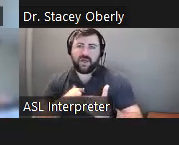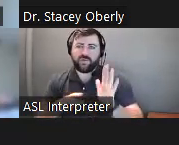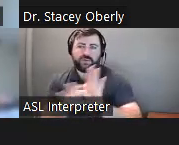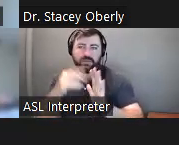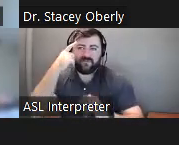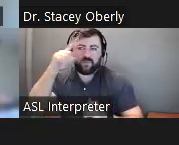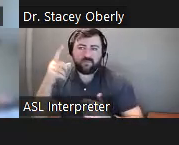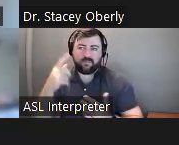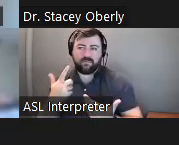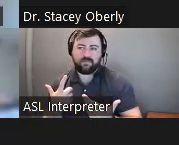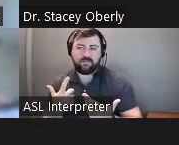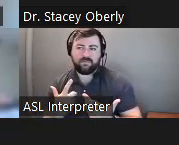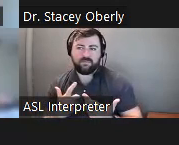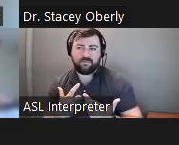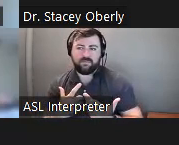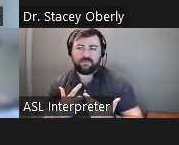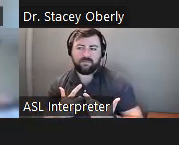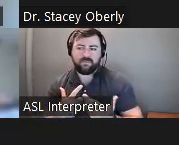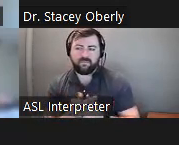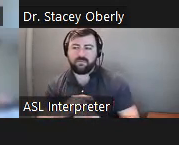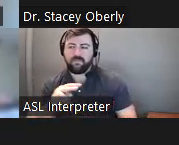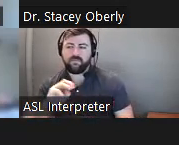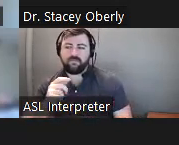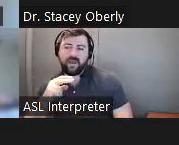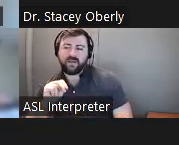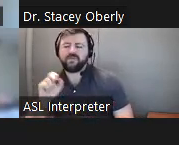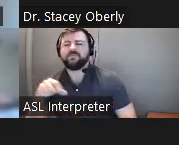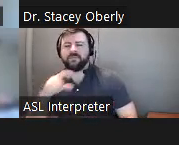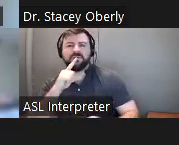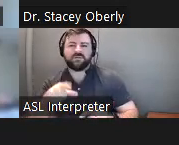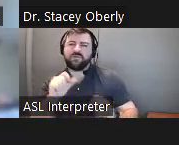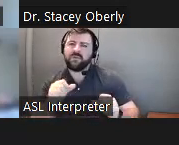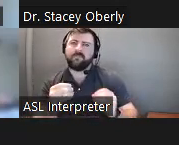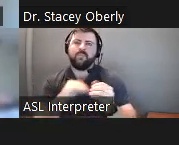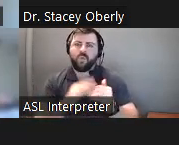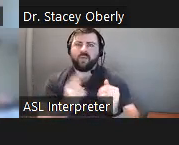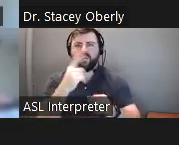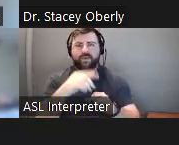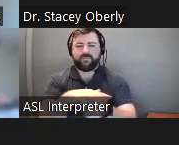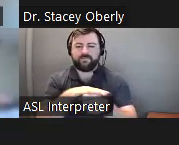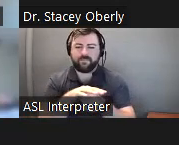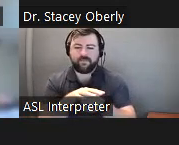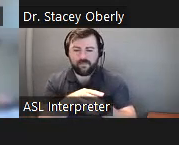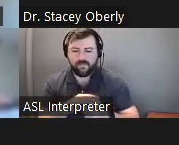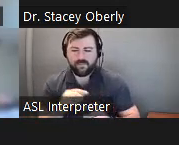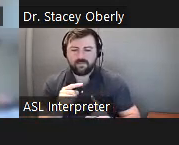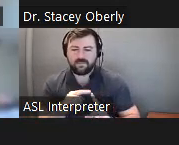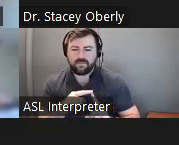don't. Yes, Renee, this can be more than one area. And it can really be, what I'd